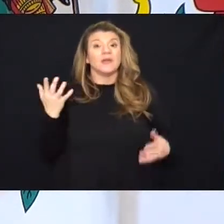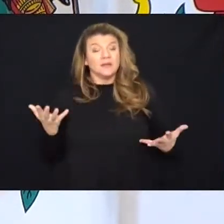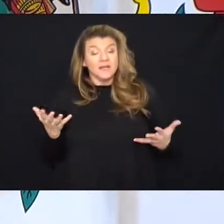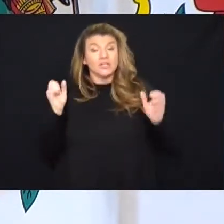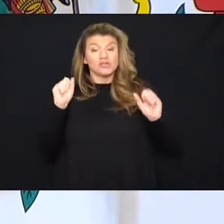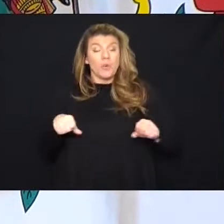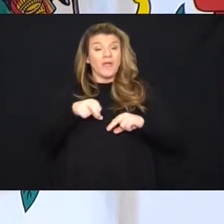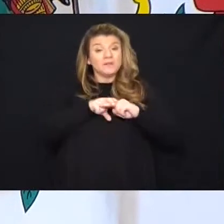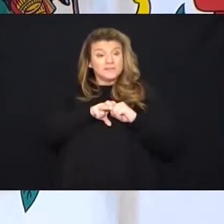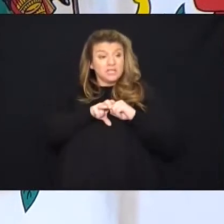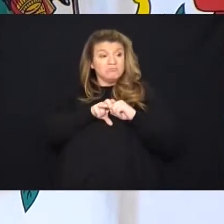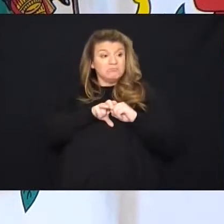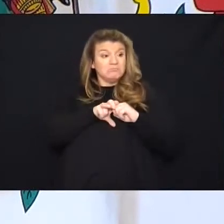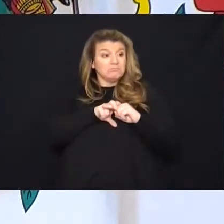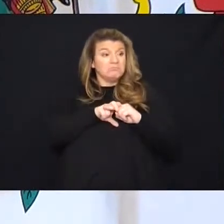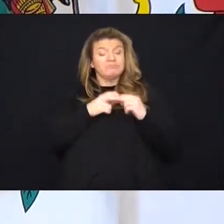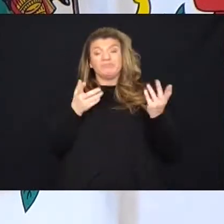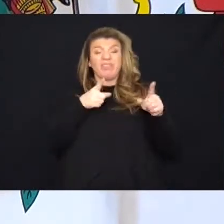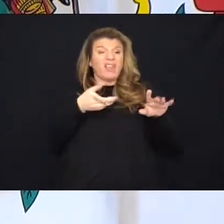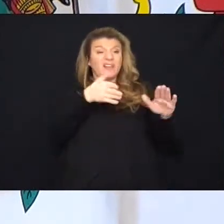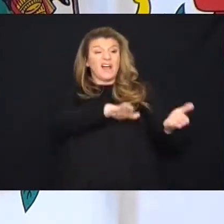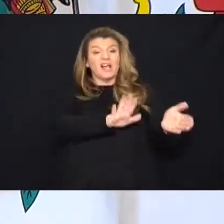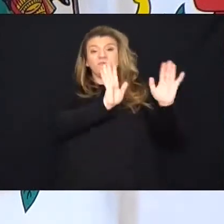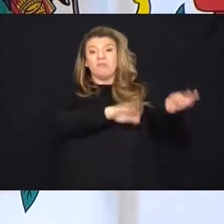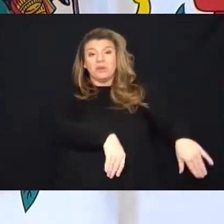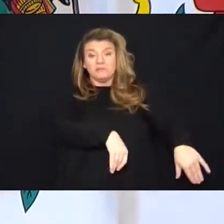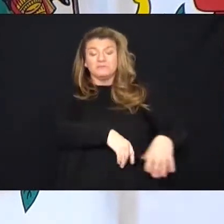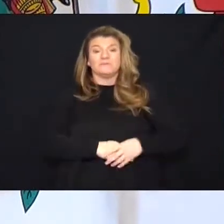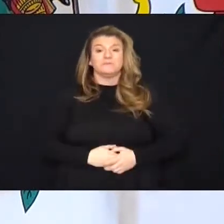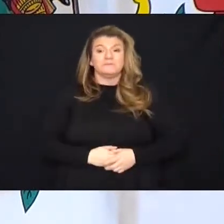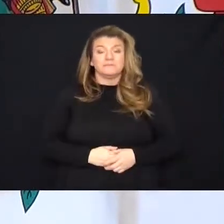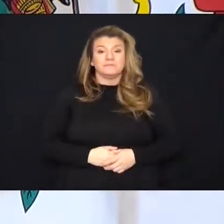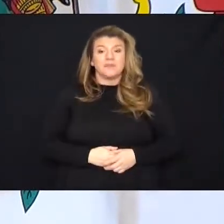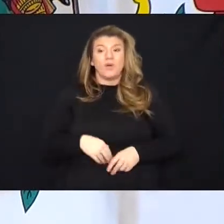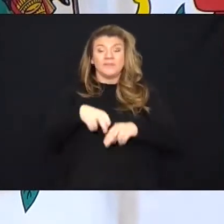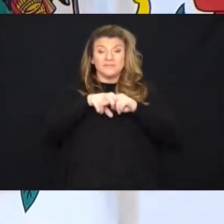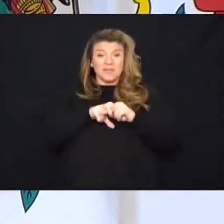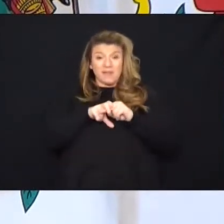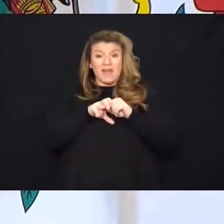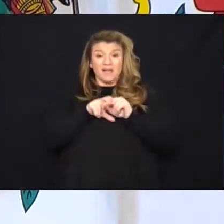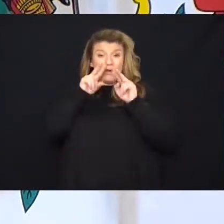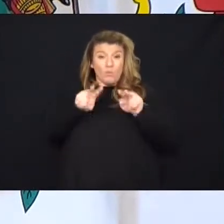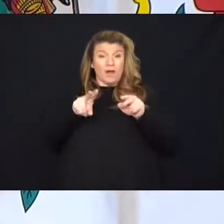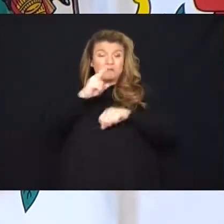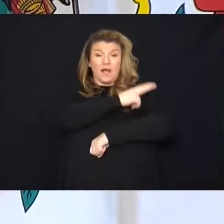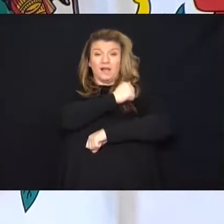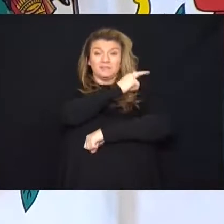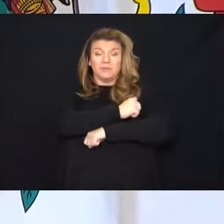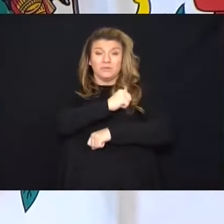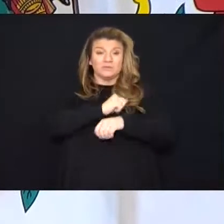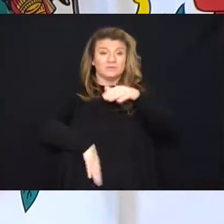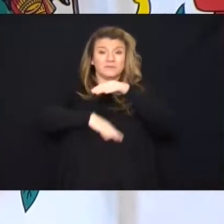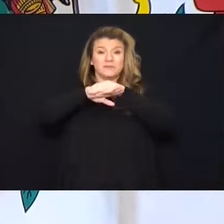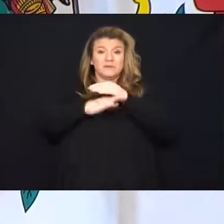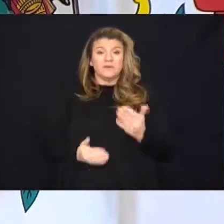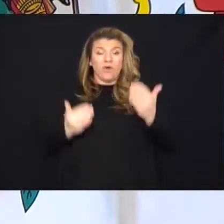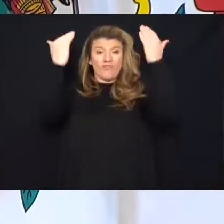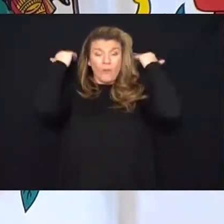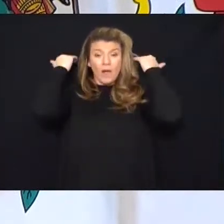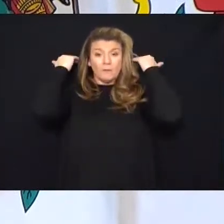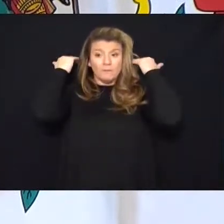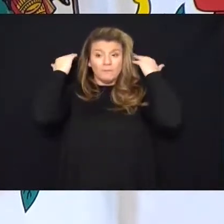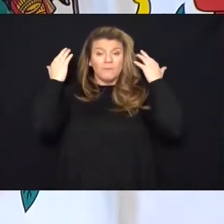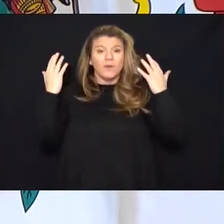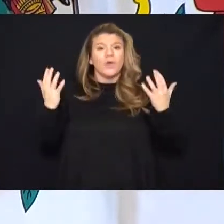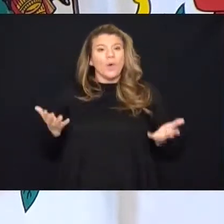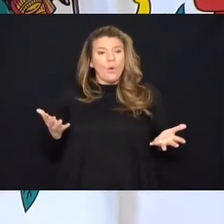just let our people die, and we sit back and let our hospitals be overrun, or we try. And so